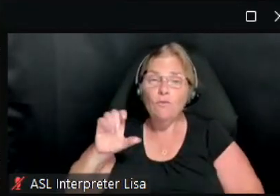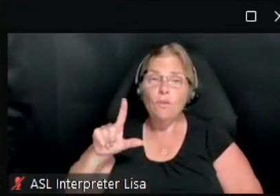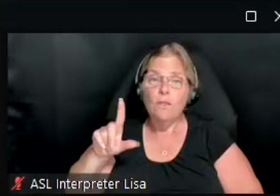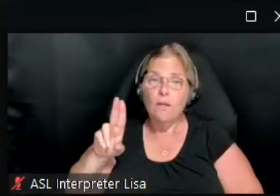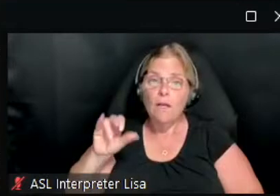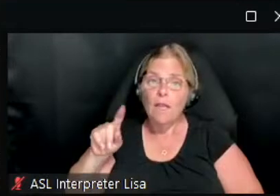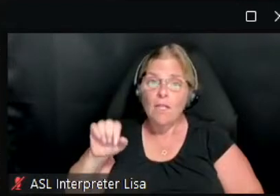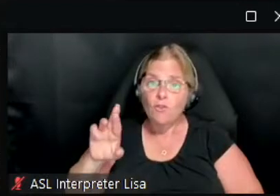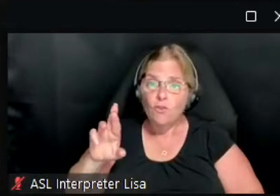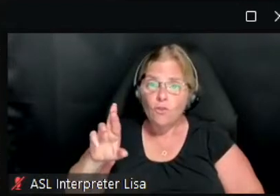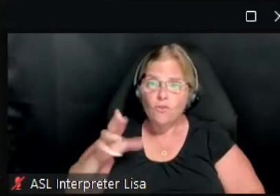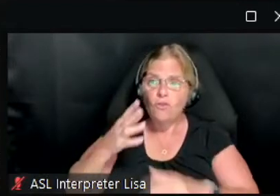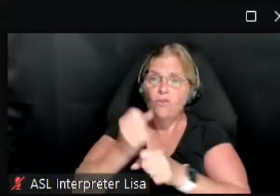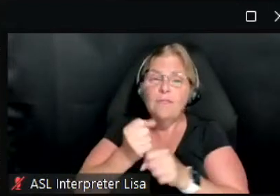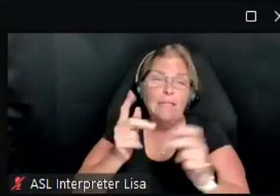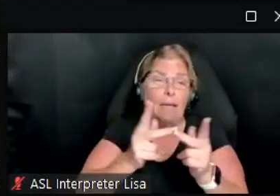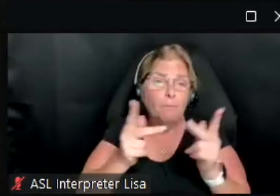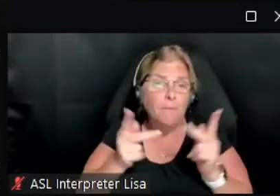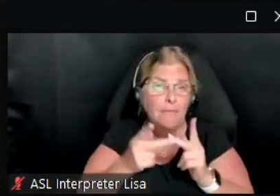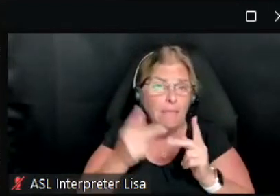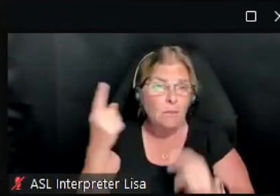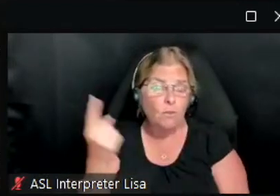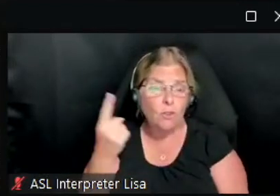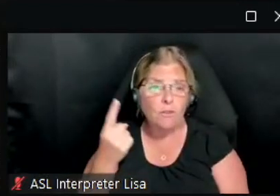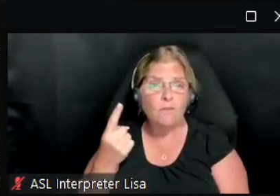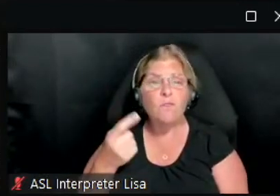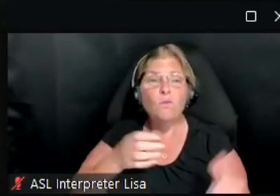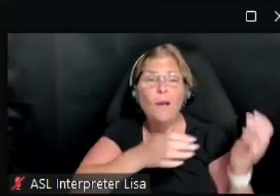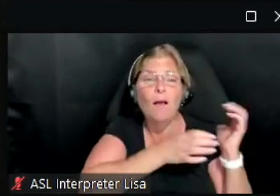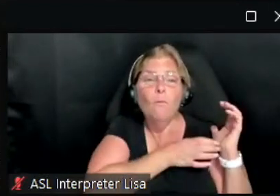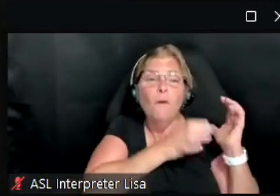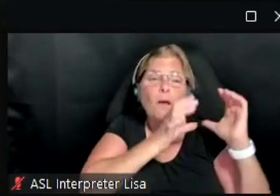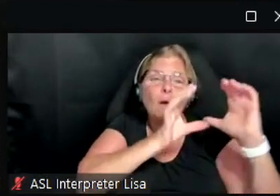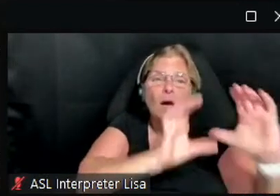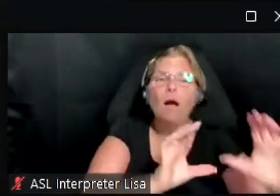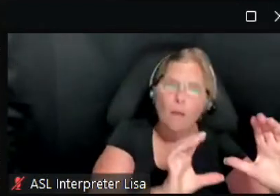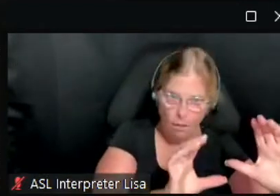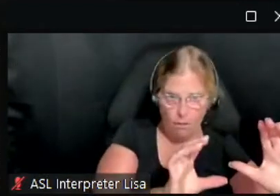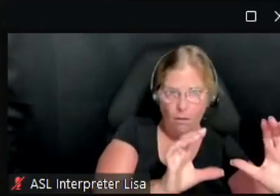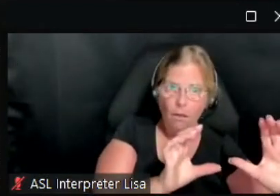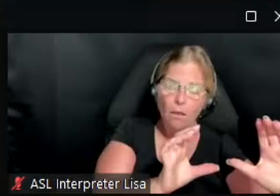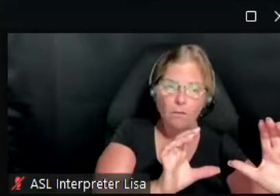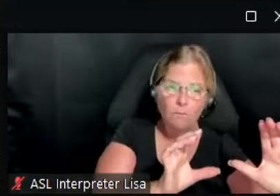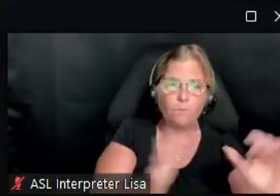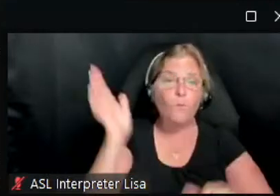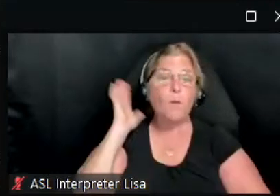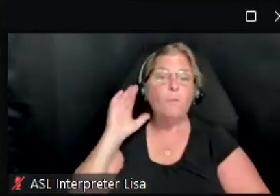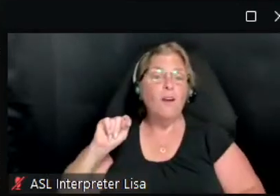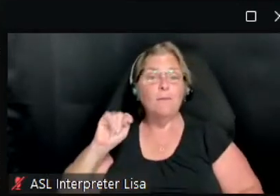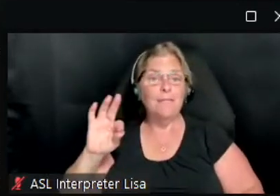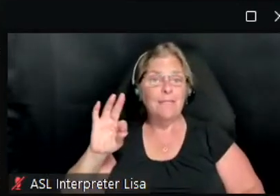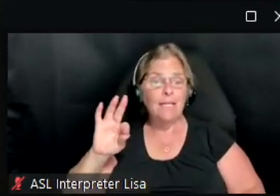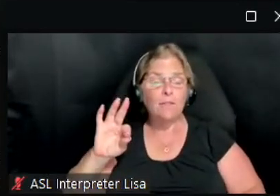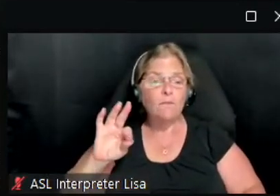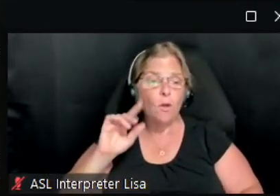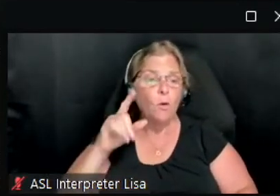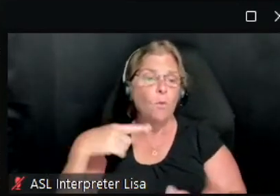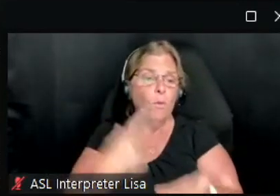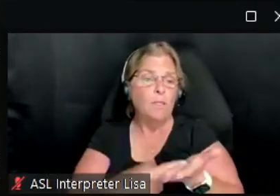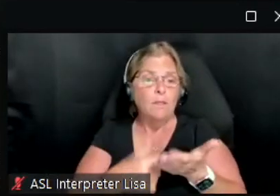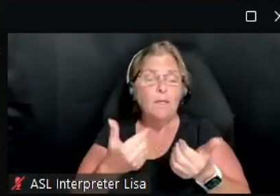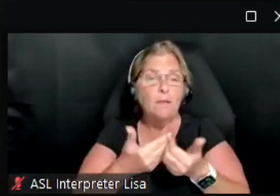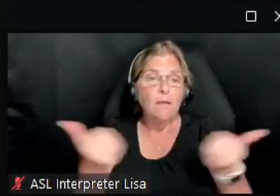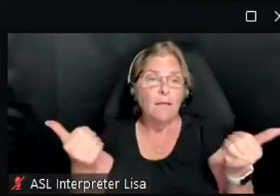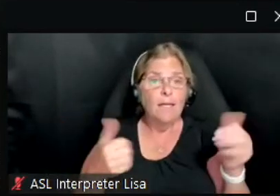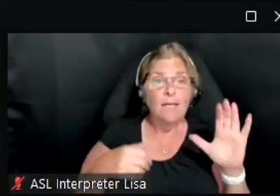some position to help take some of that burden. At one point, I was on a task force where we looked at separating case